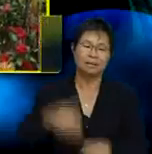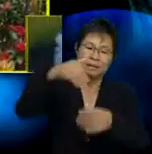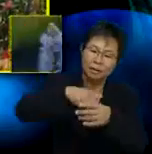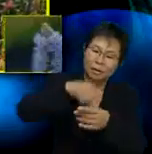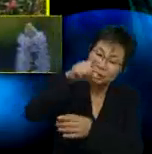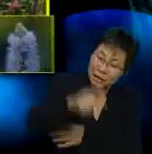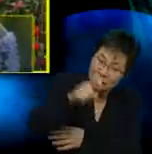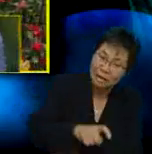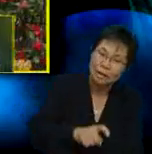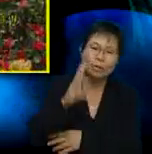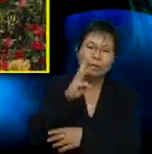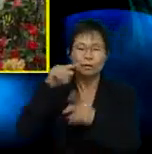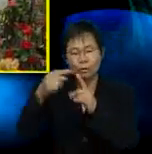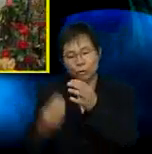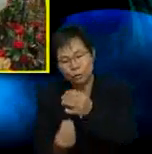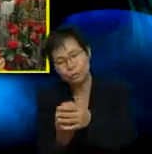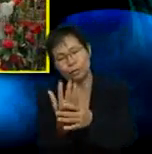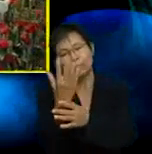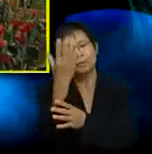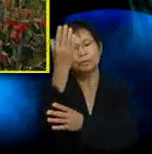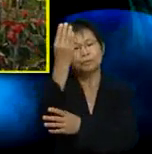It needs water to grow